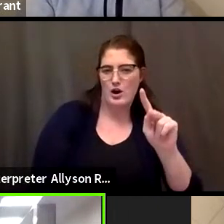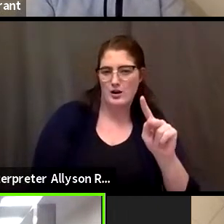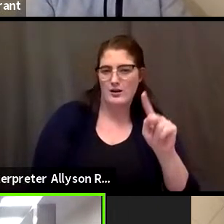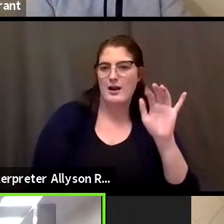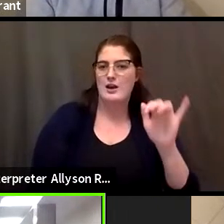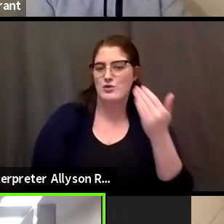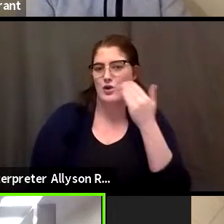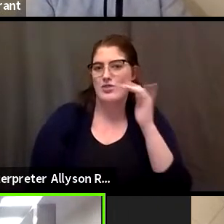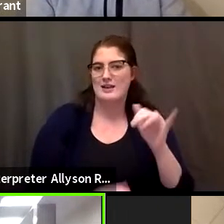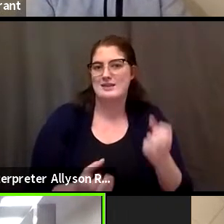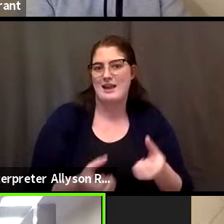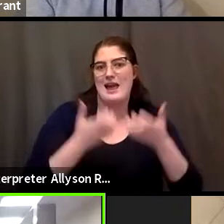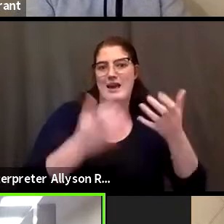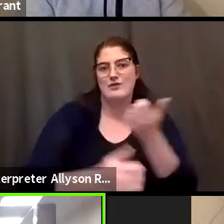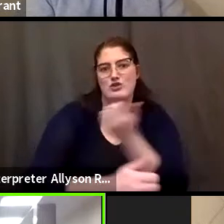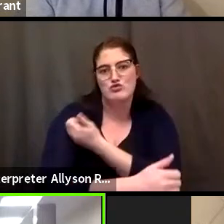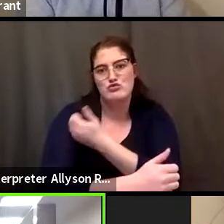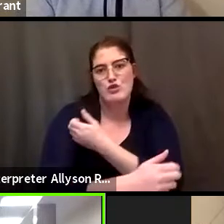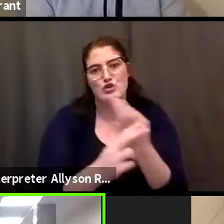use site as well as sex work.